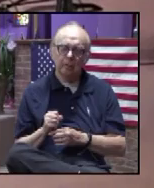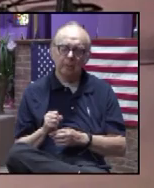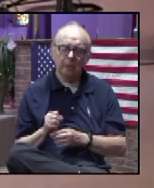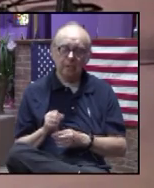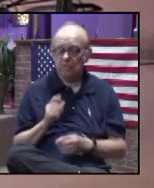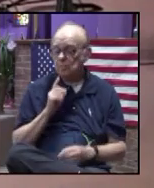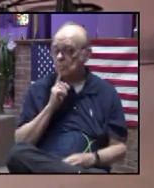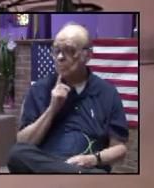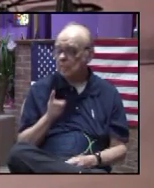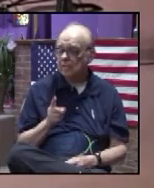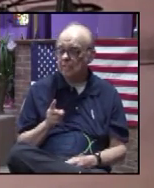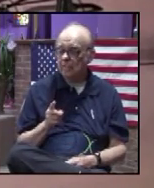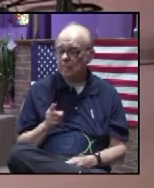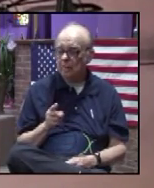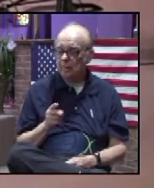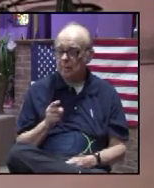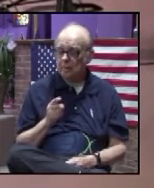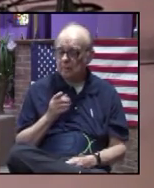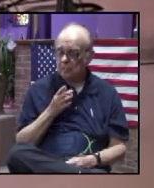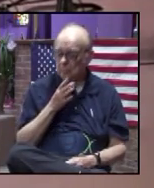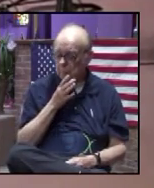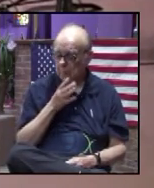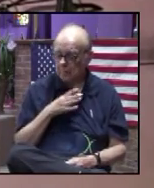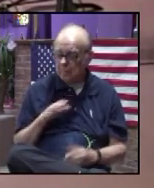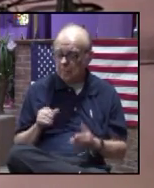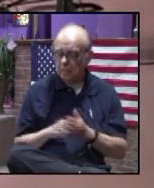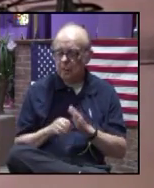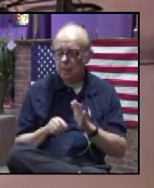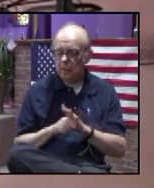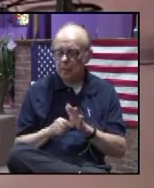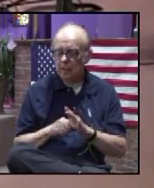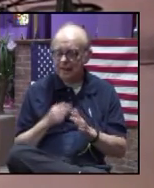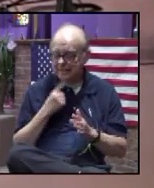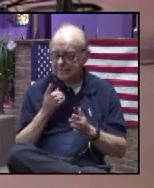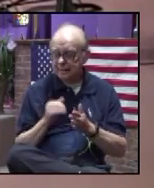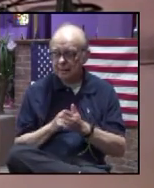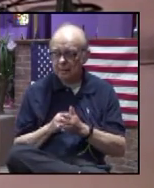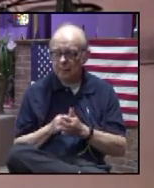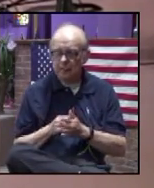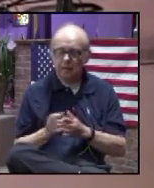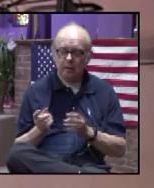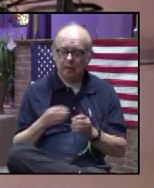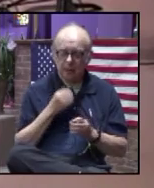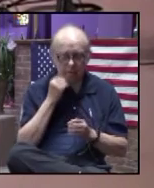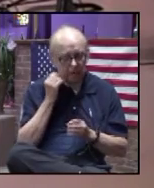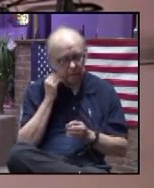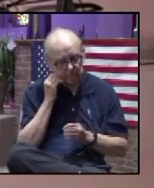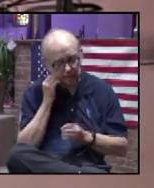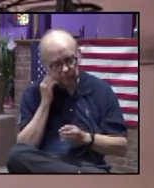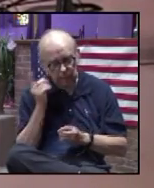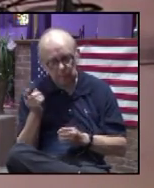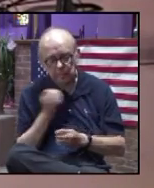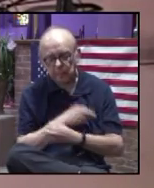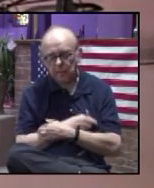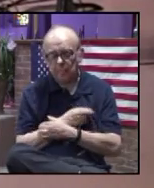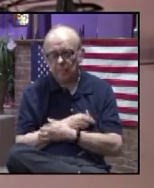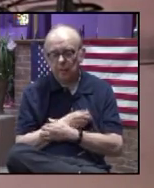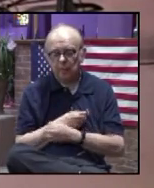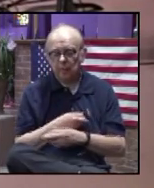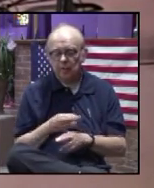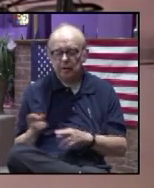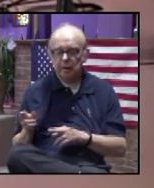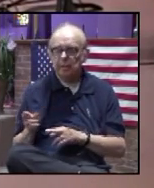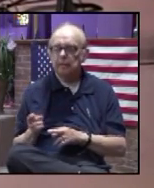Really, she did. Scripture said so. They went home and they rested and got ready.